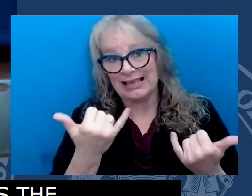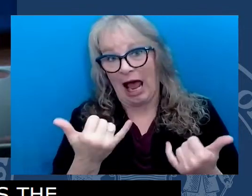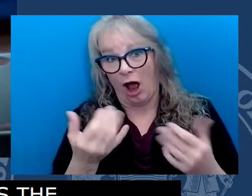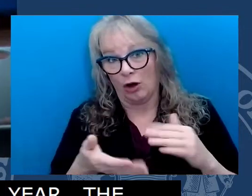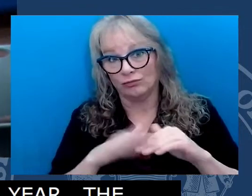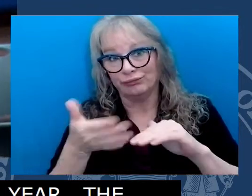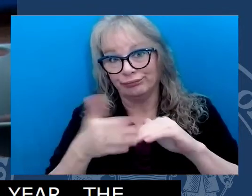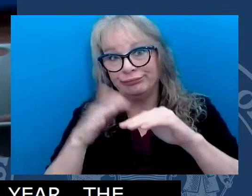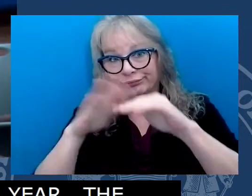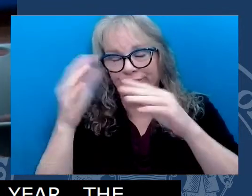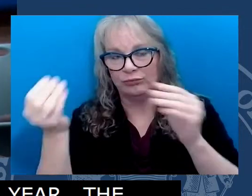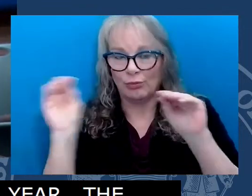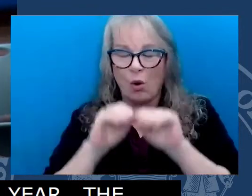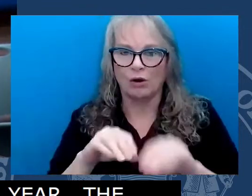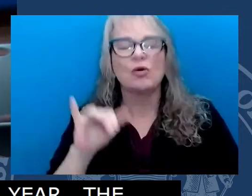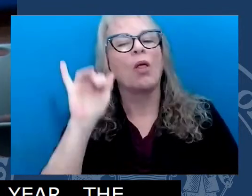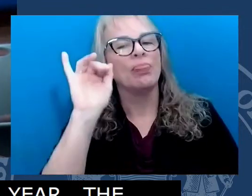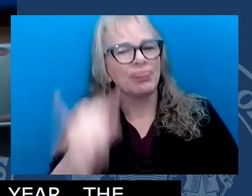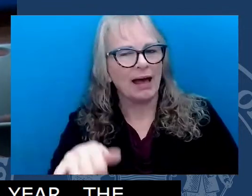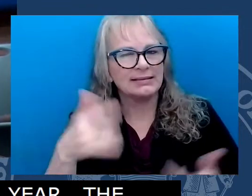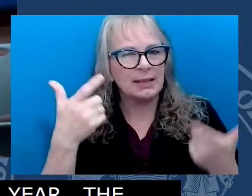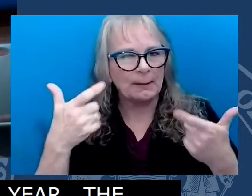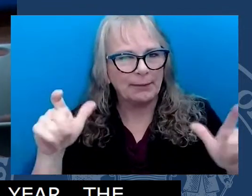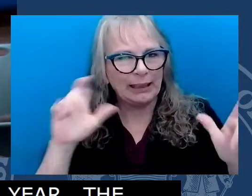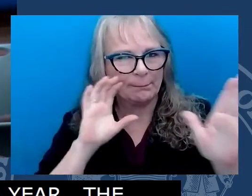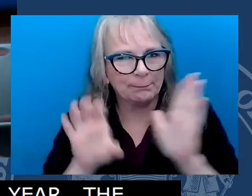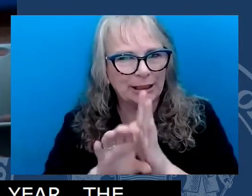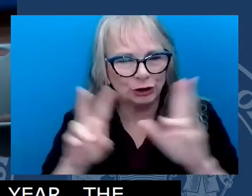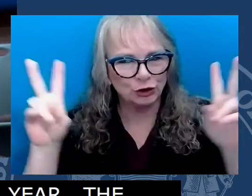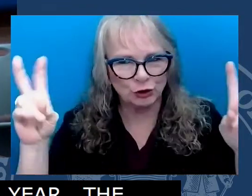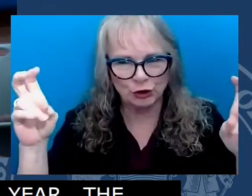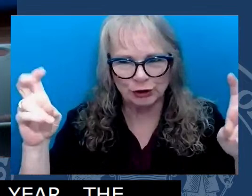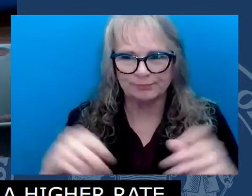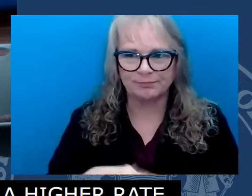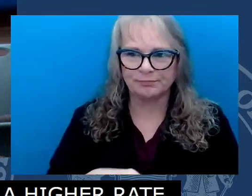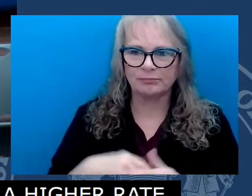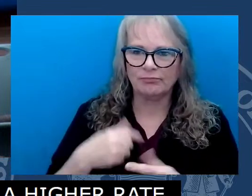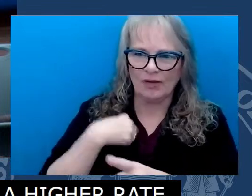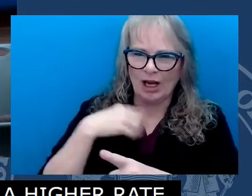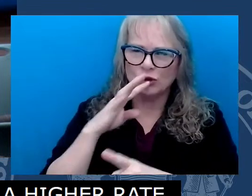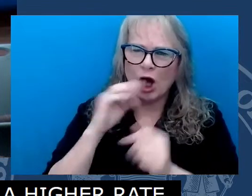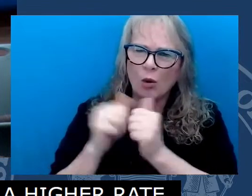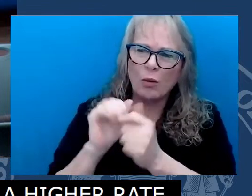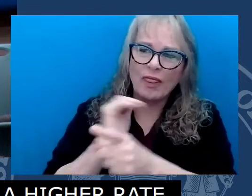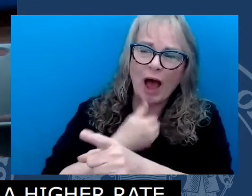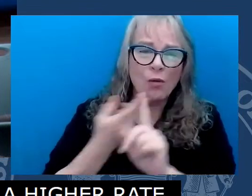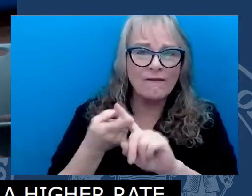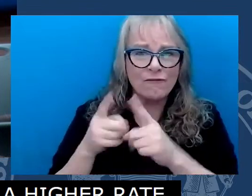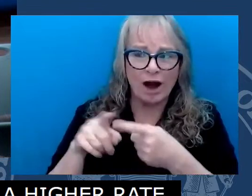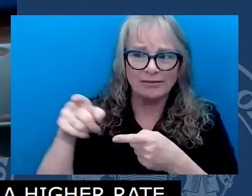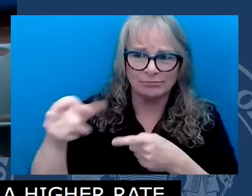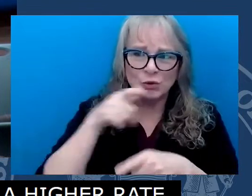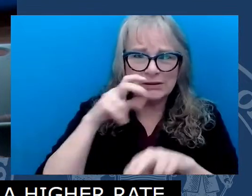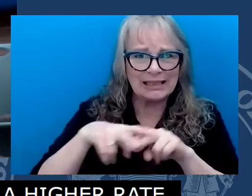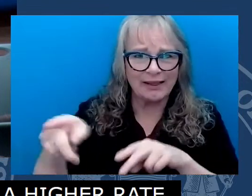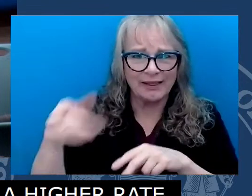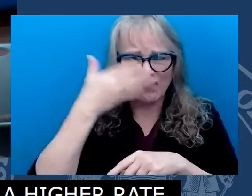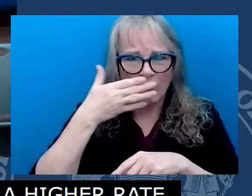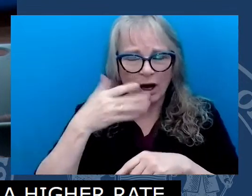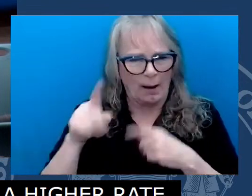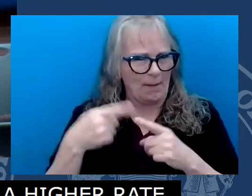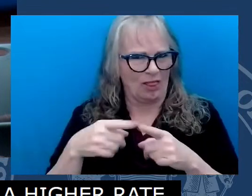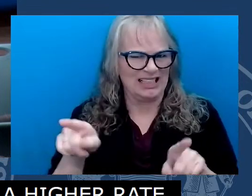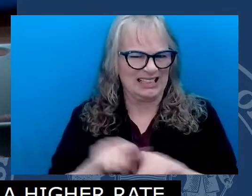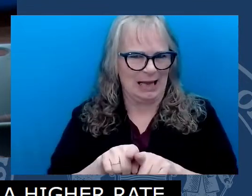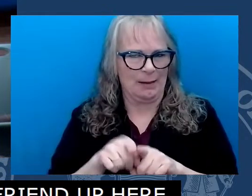picture. I talked to our friend up here in the front about the same issue at a very personal